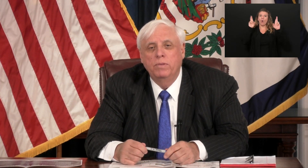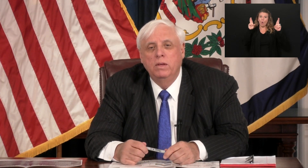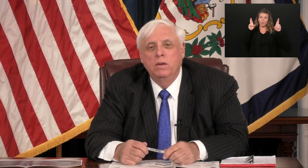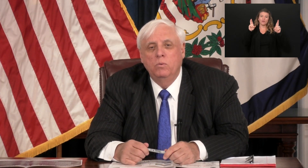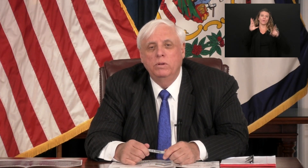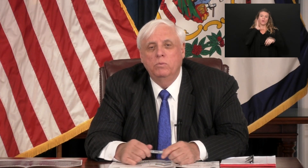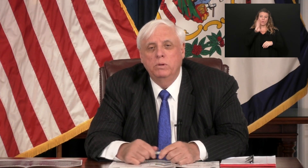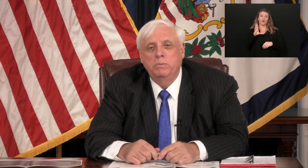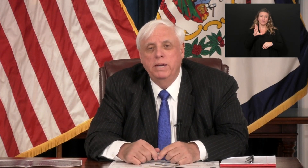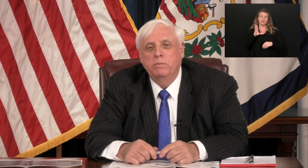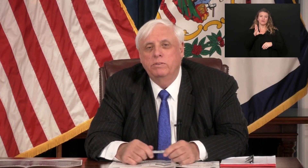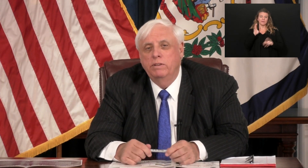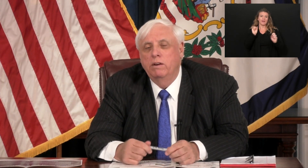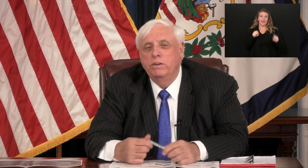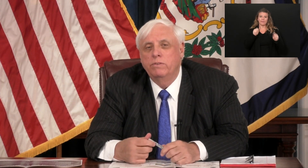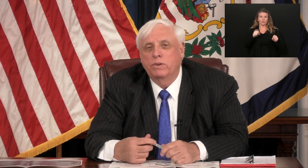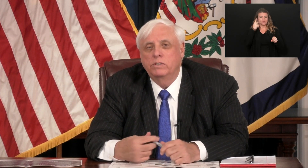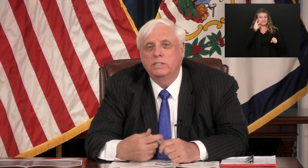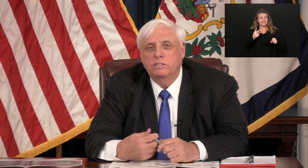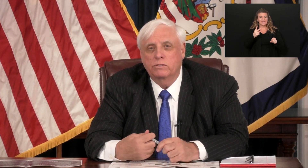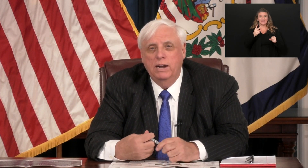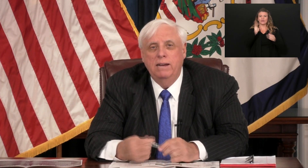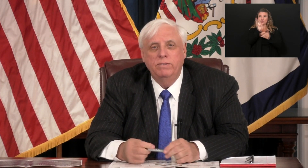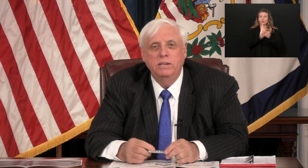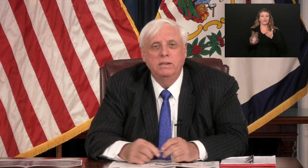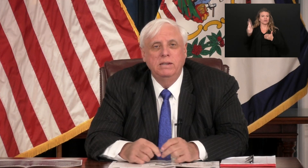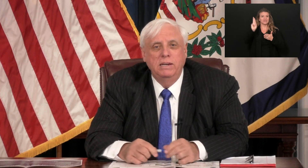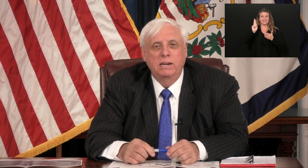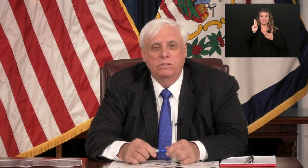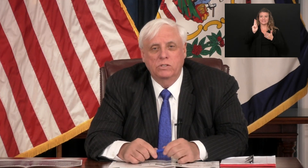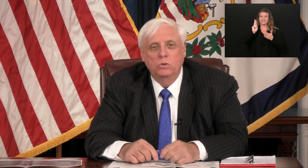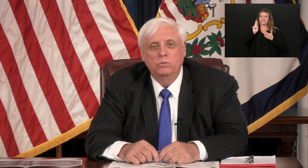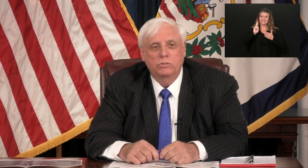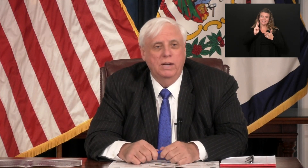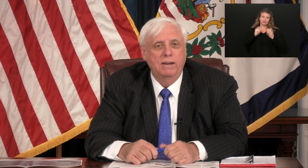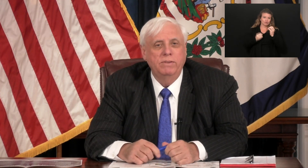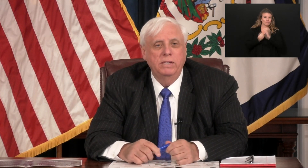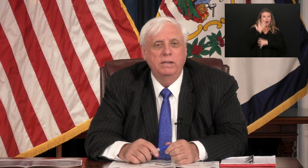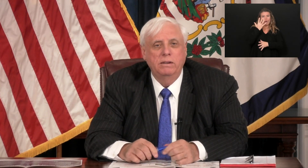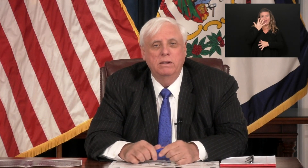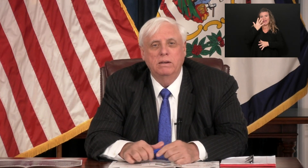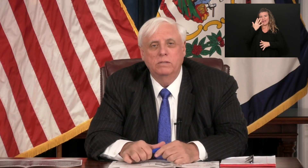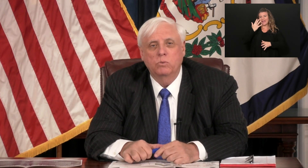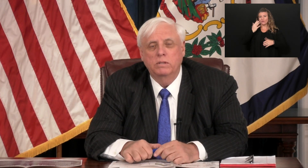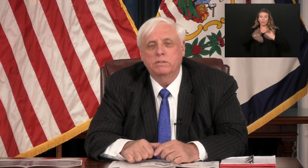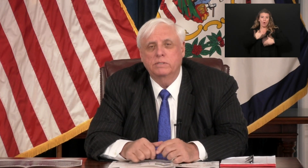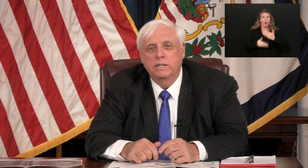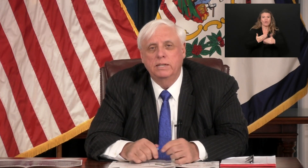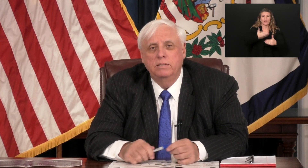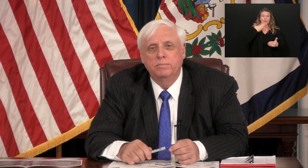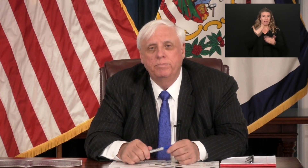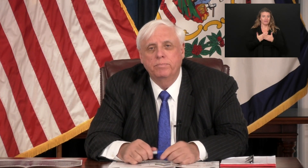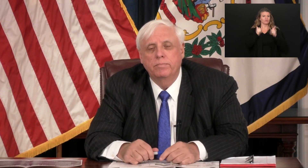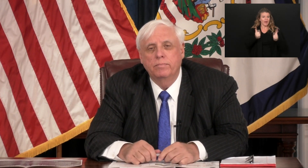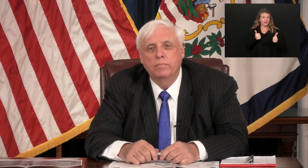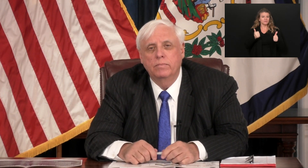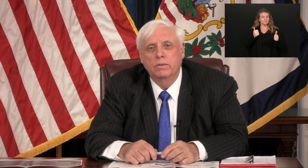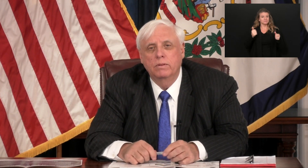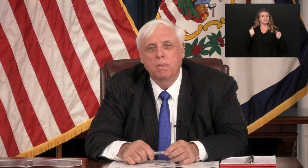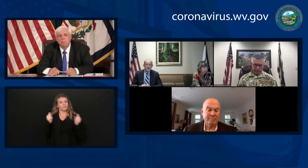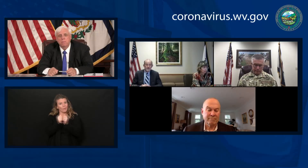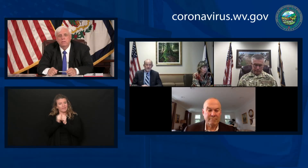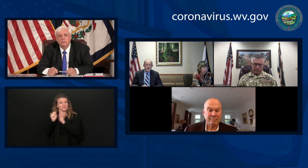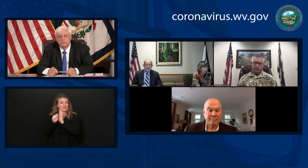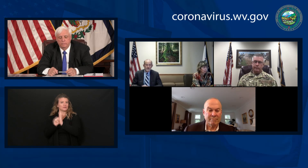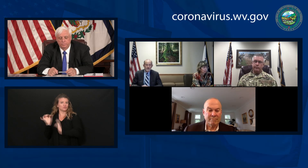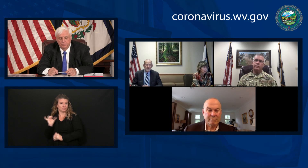to see our universities thriving and our schools thriving, and as well as our state.